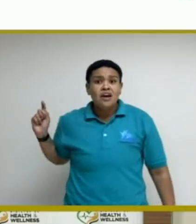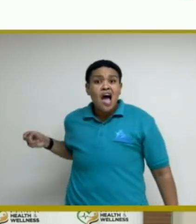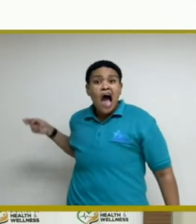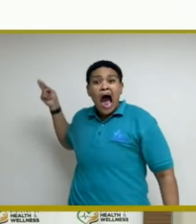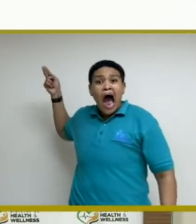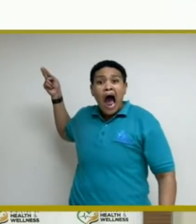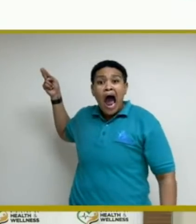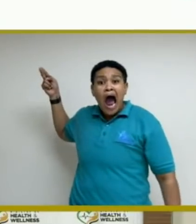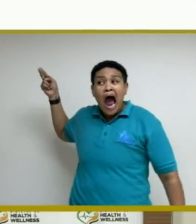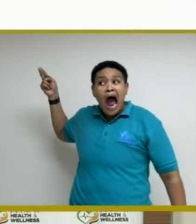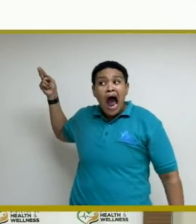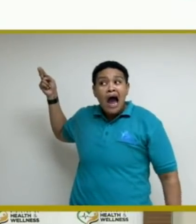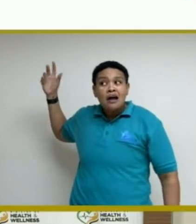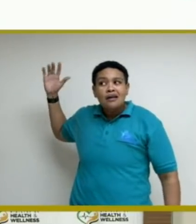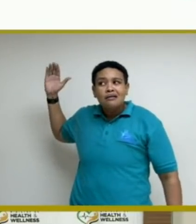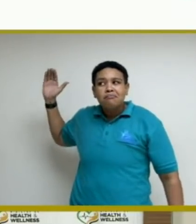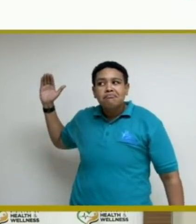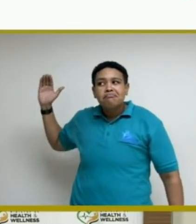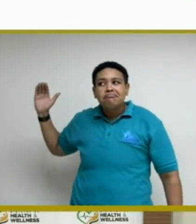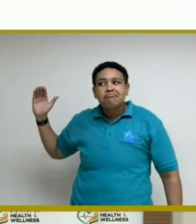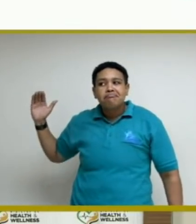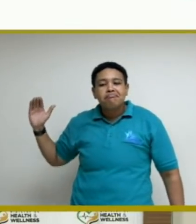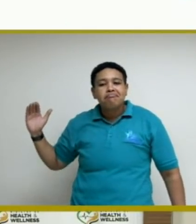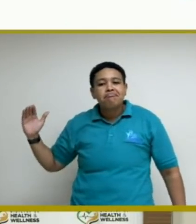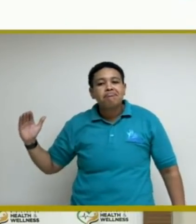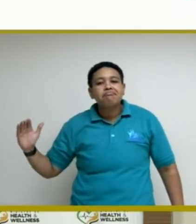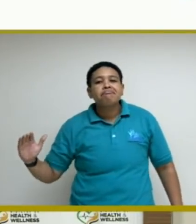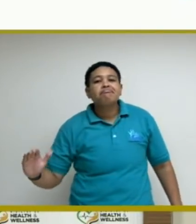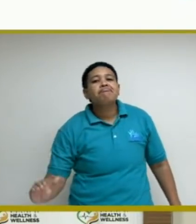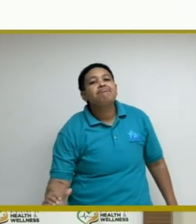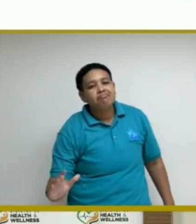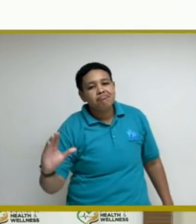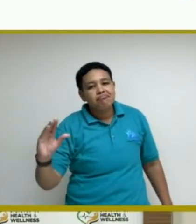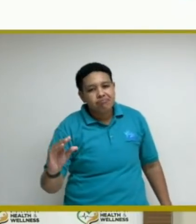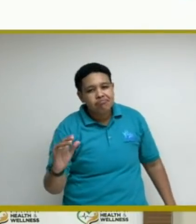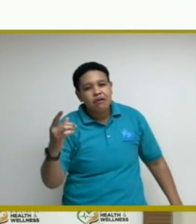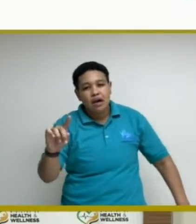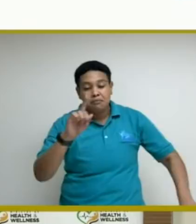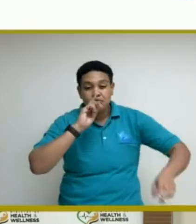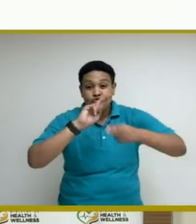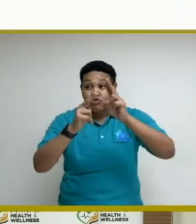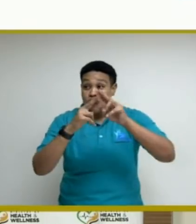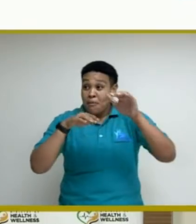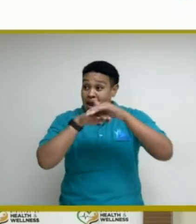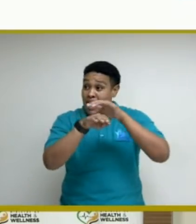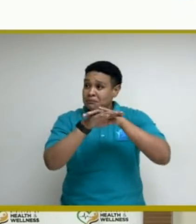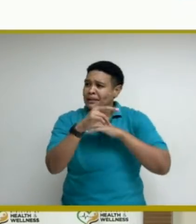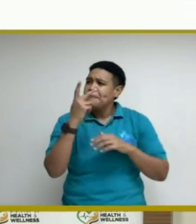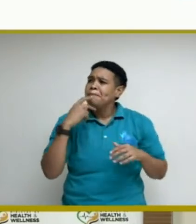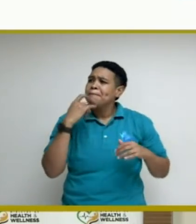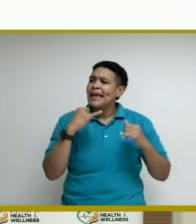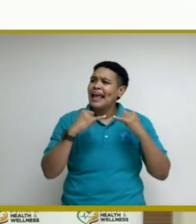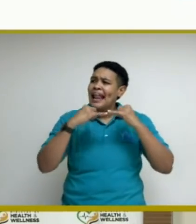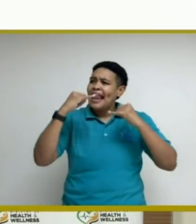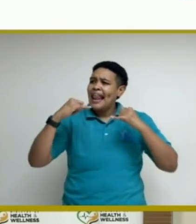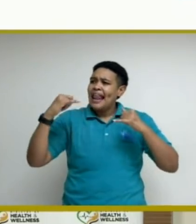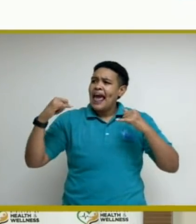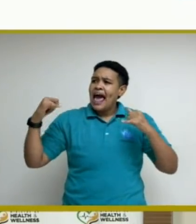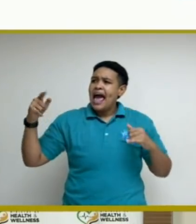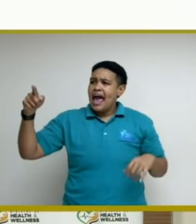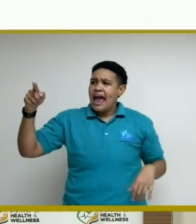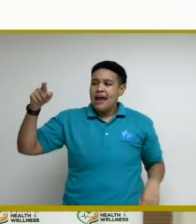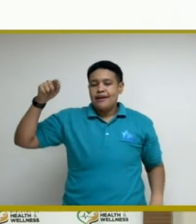cases. And in terms of the numbers of admissions as well, the pink line that you can see is that the number